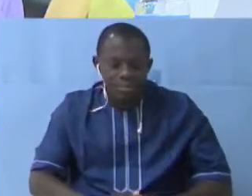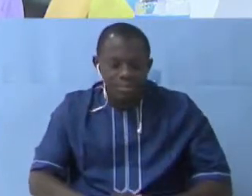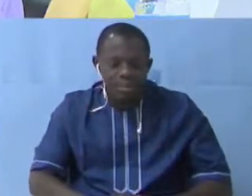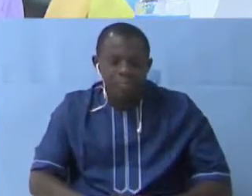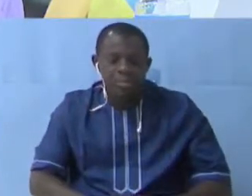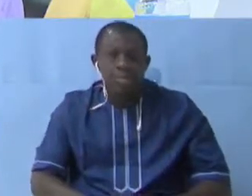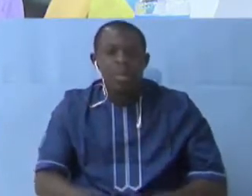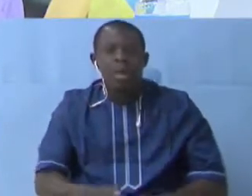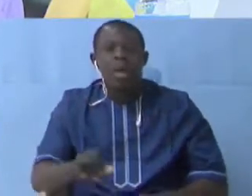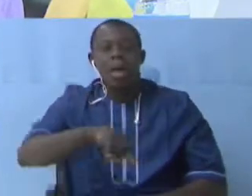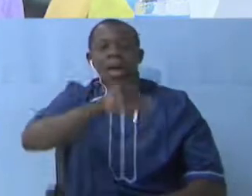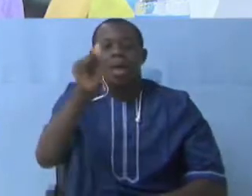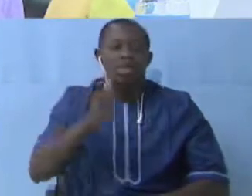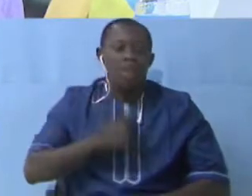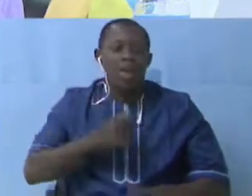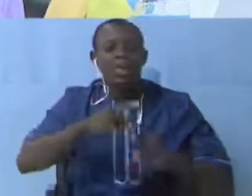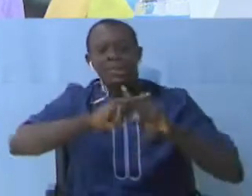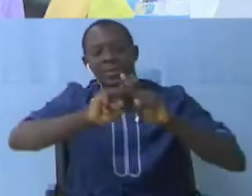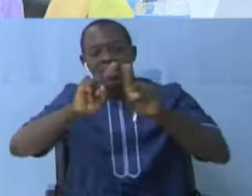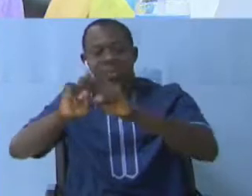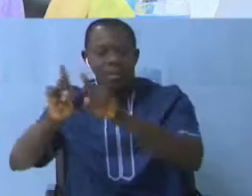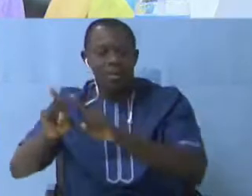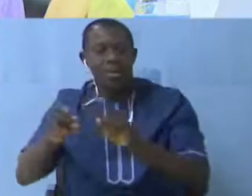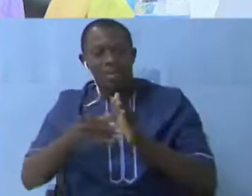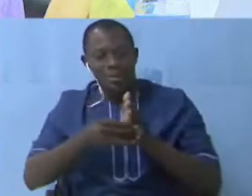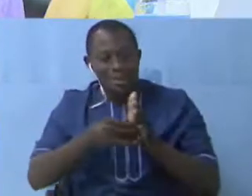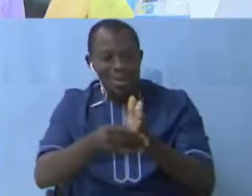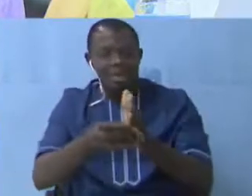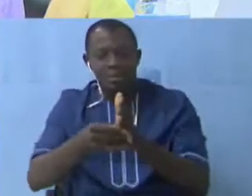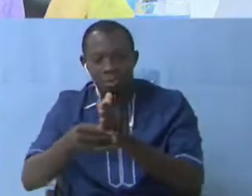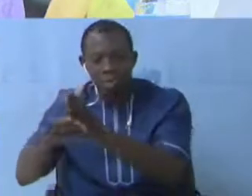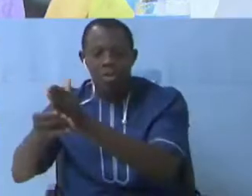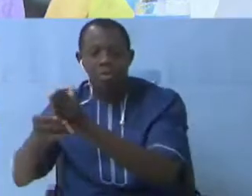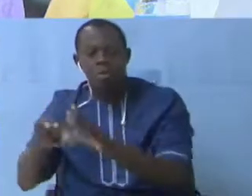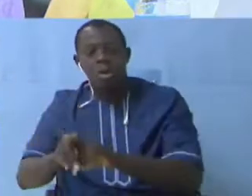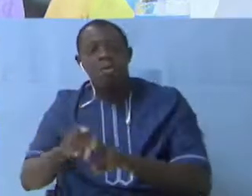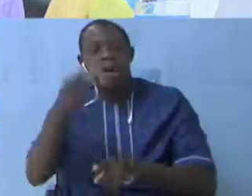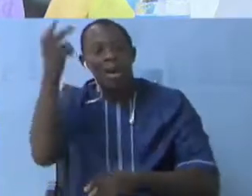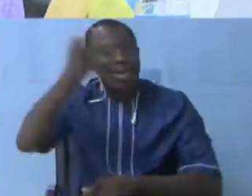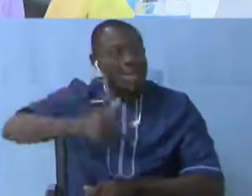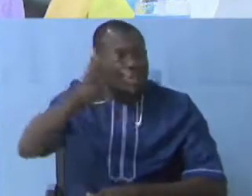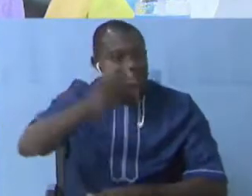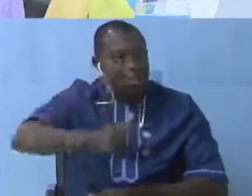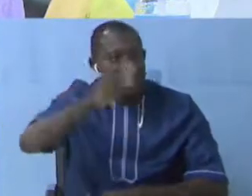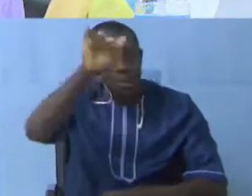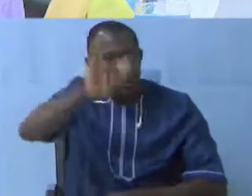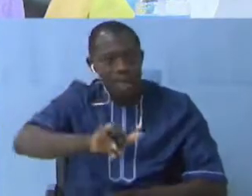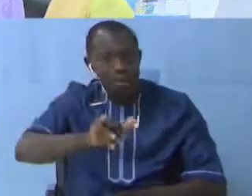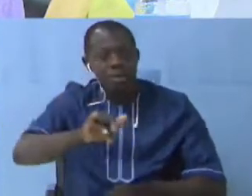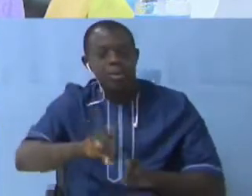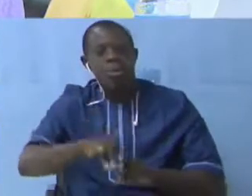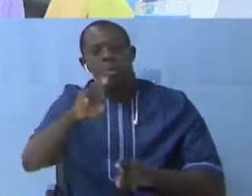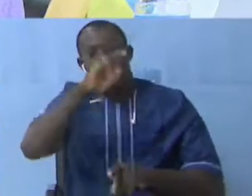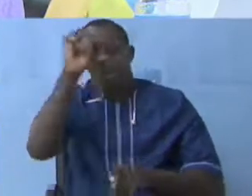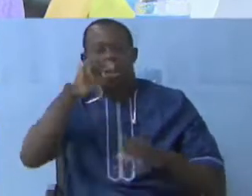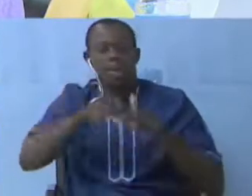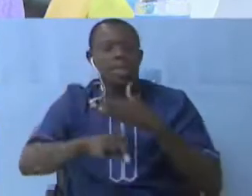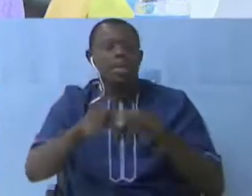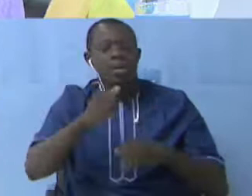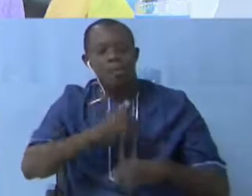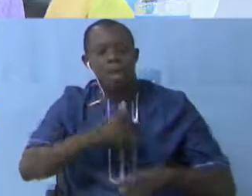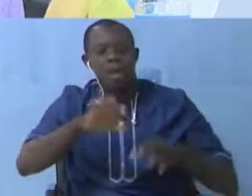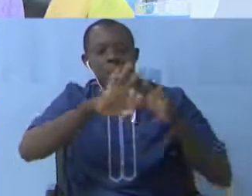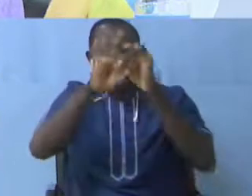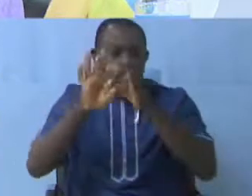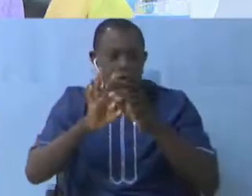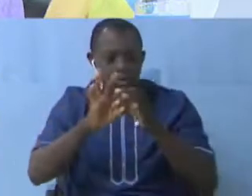lañ. And my different directors in my 18 years career with the organization. ak itamit nag sumay directors ci jamono bi nga xam ne ni